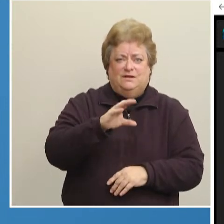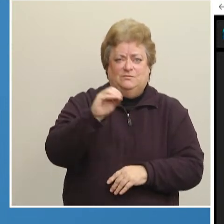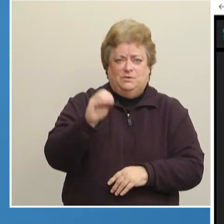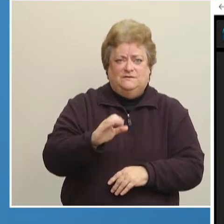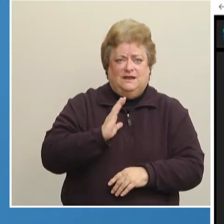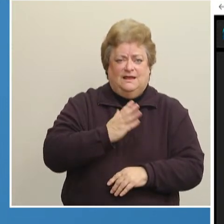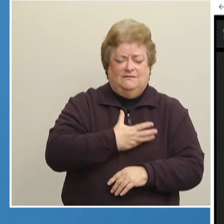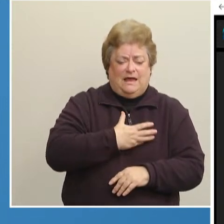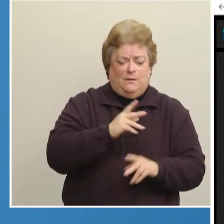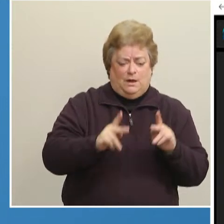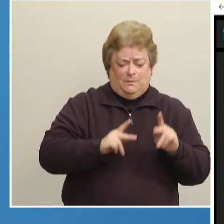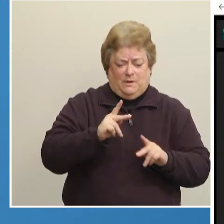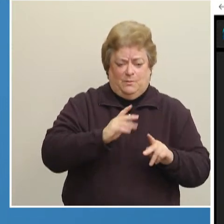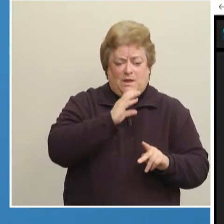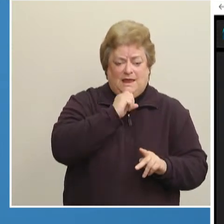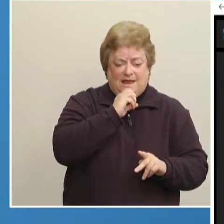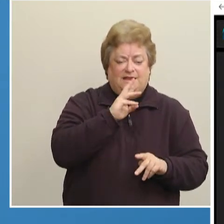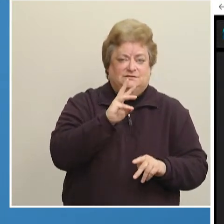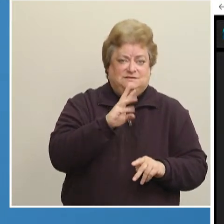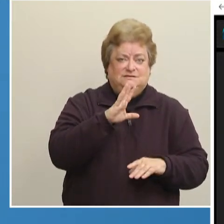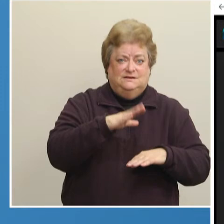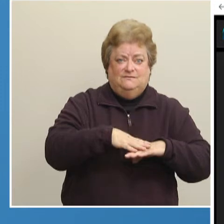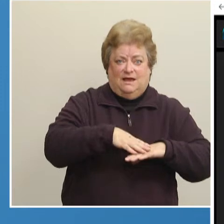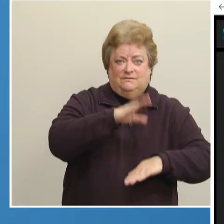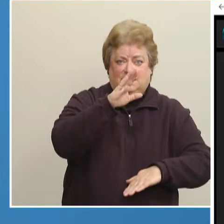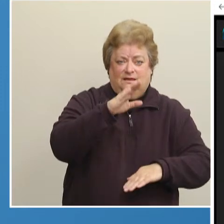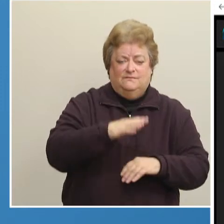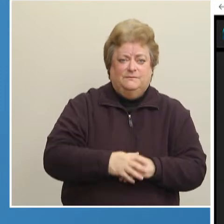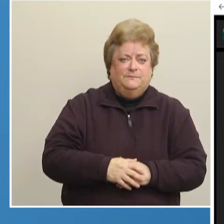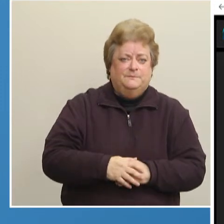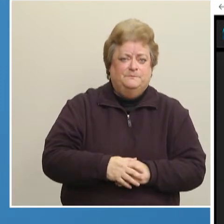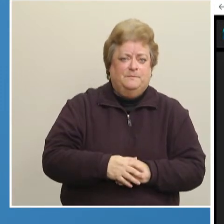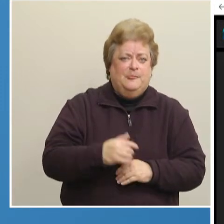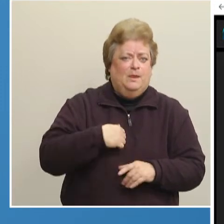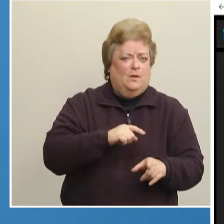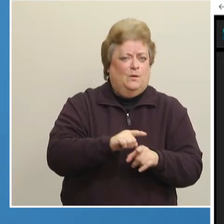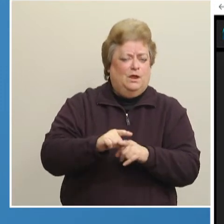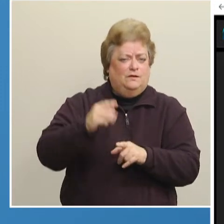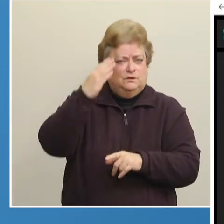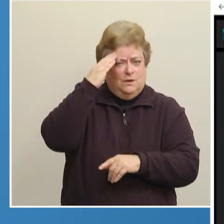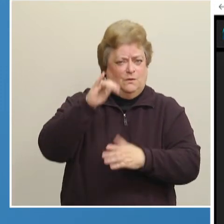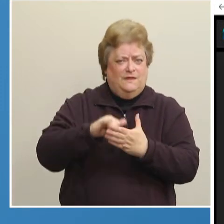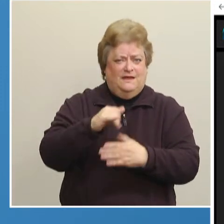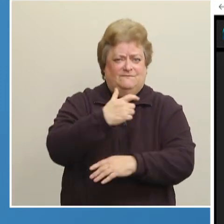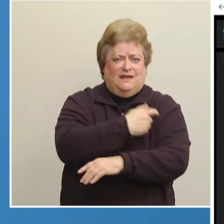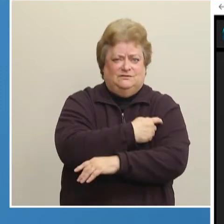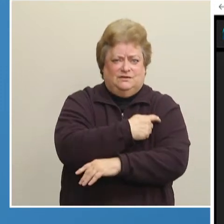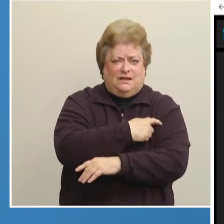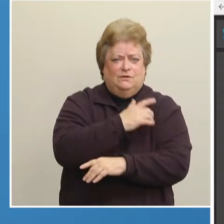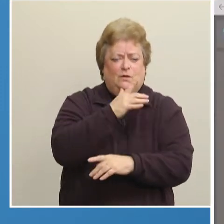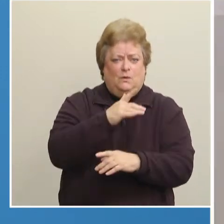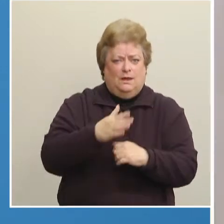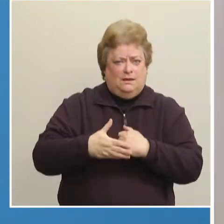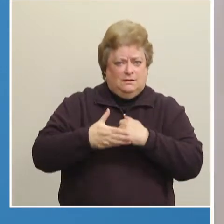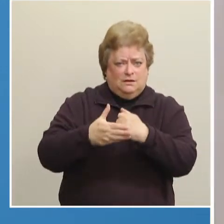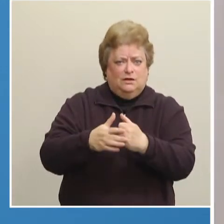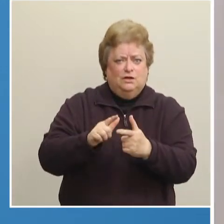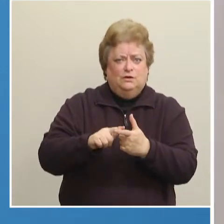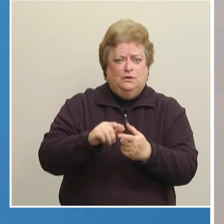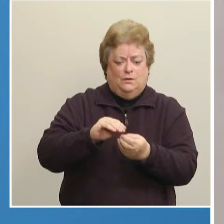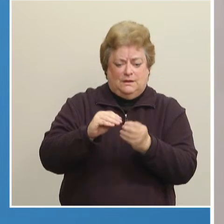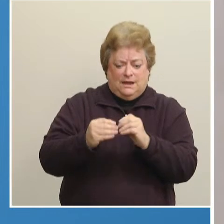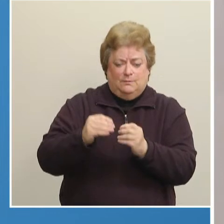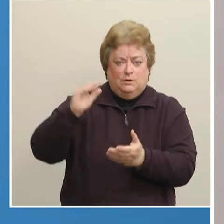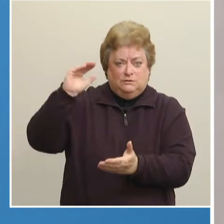of our residents age 65 and older. We also know that vaccinations are contributing to lower